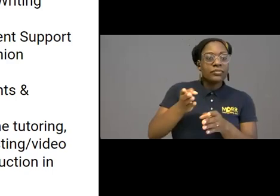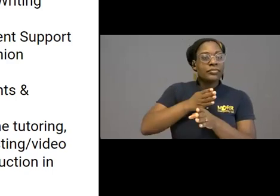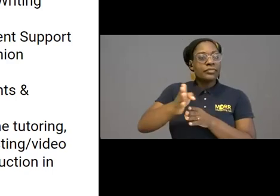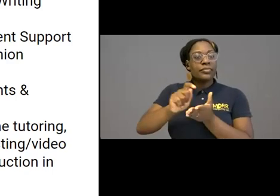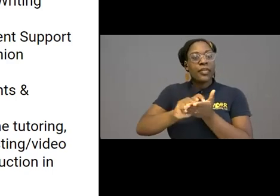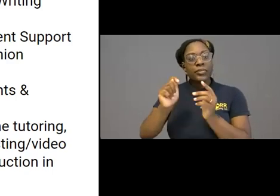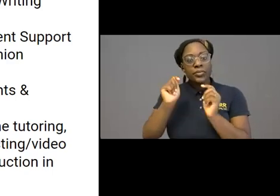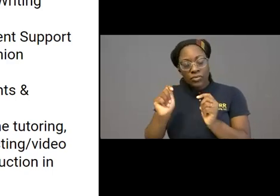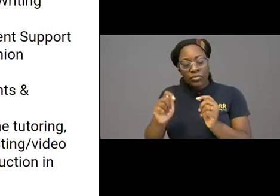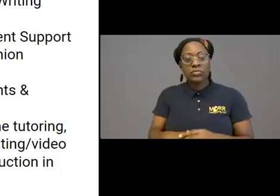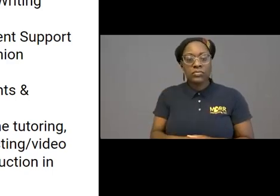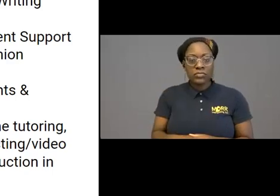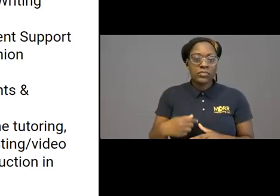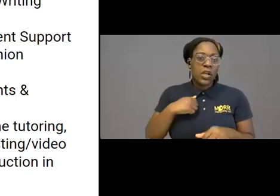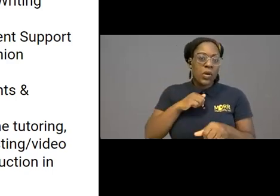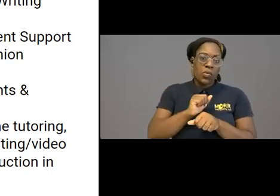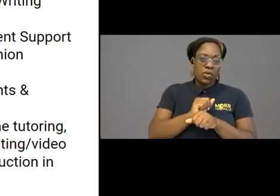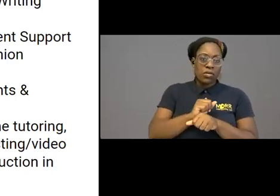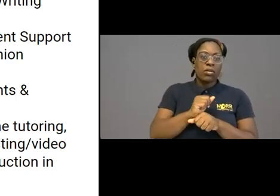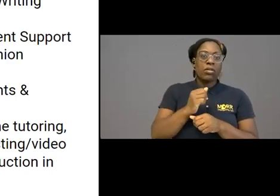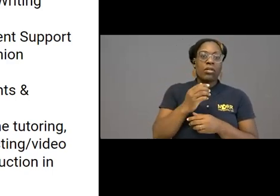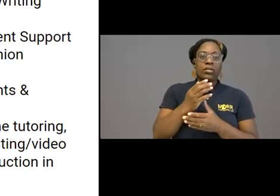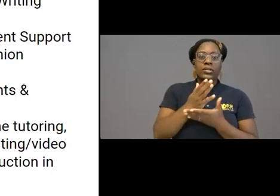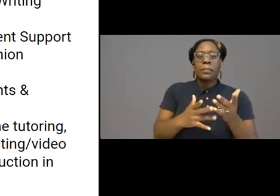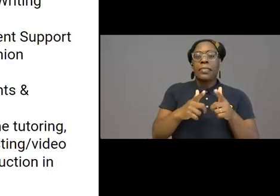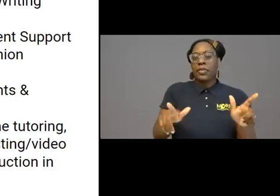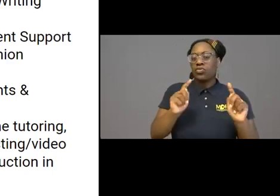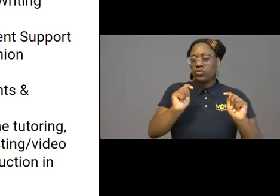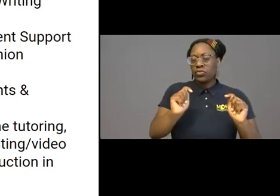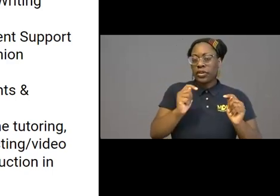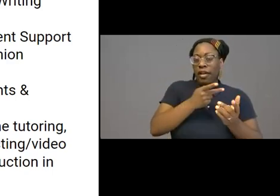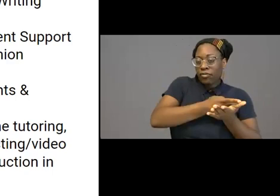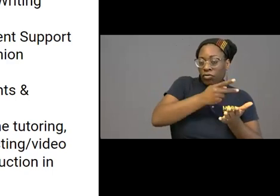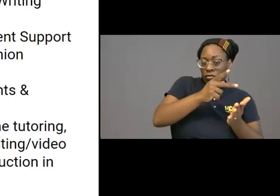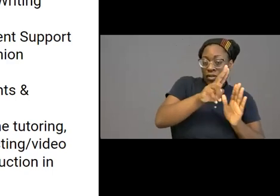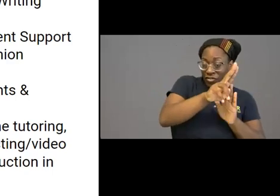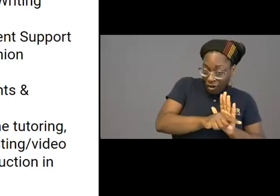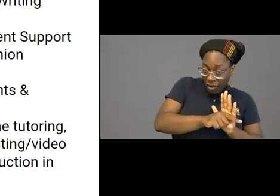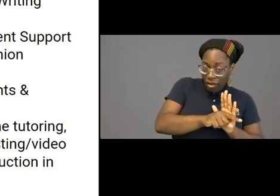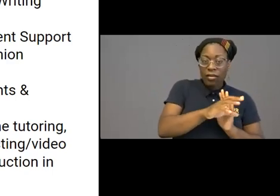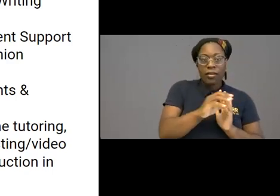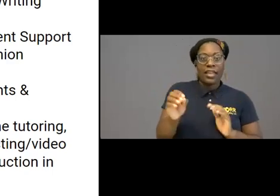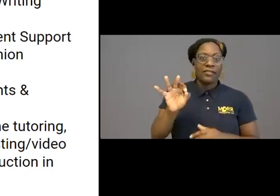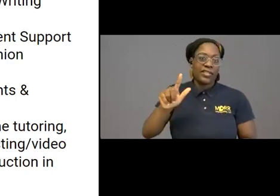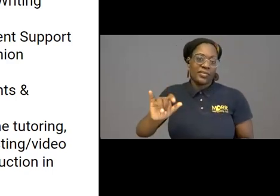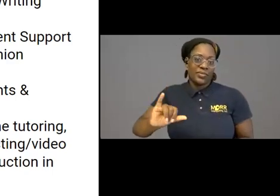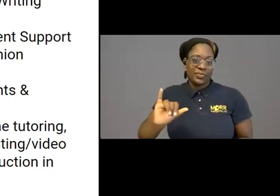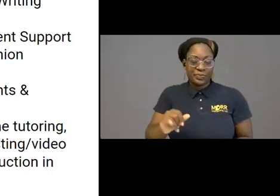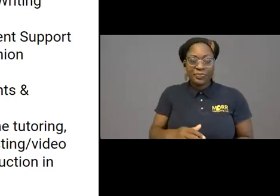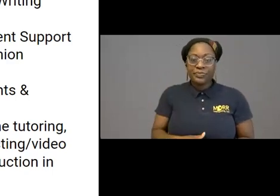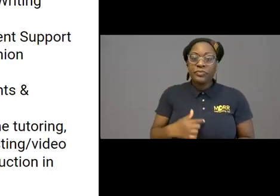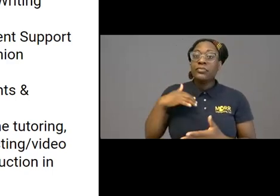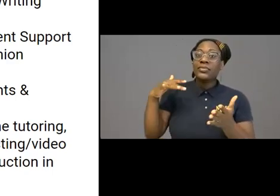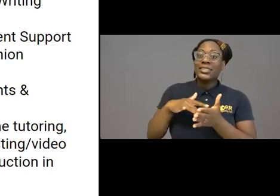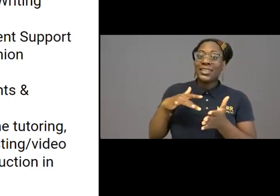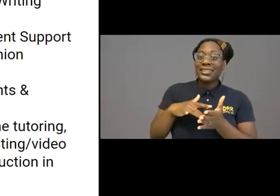undergrad and as a freelancer. I studied TESOL, teaching English to speakers of other languages. But once I started